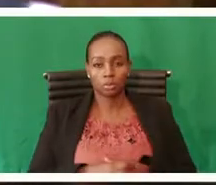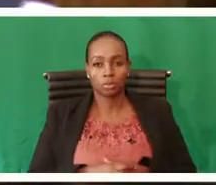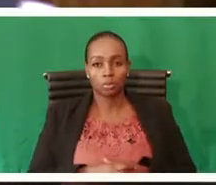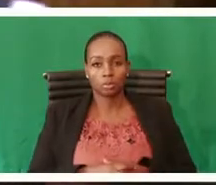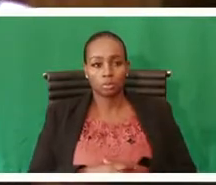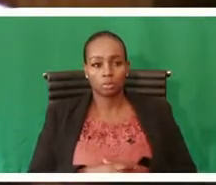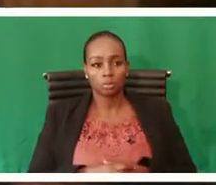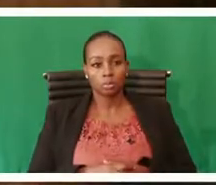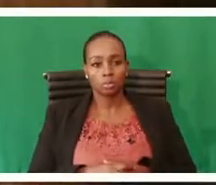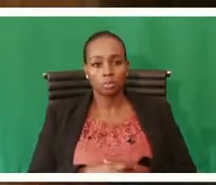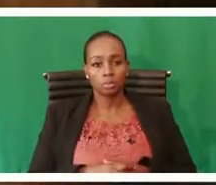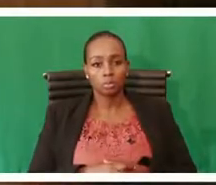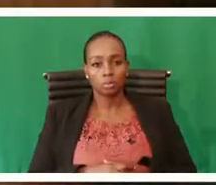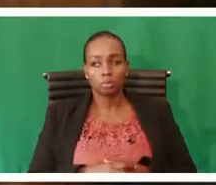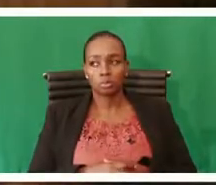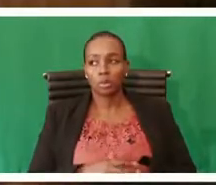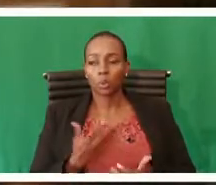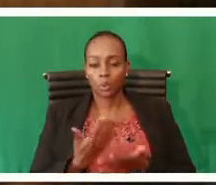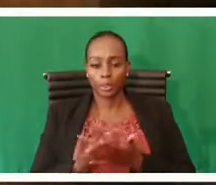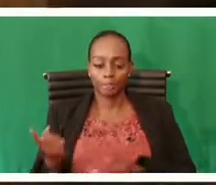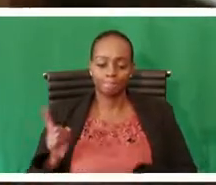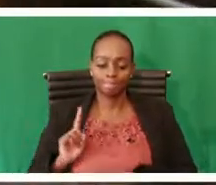Preferably here, DG.